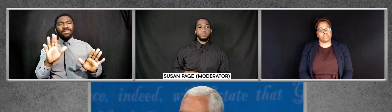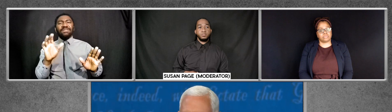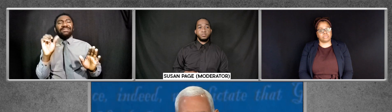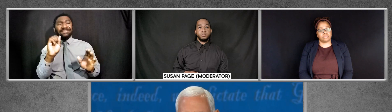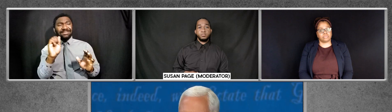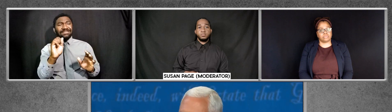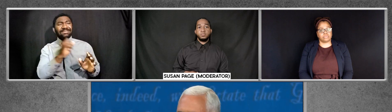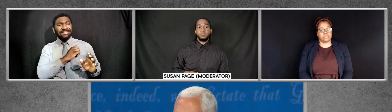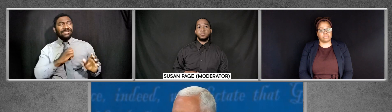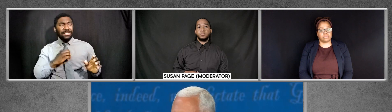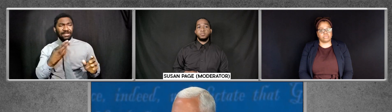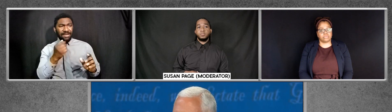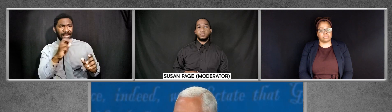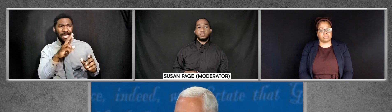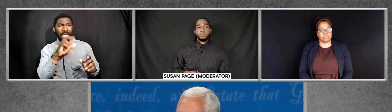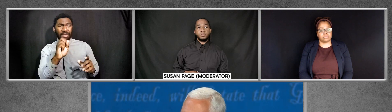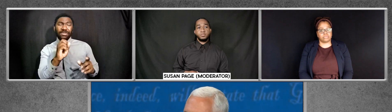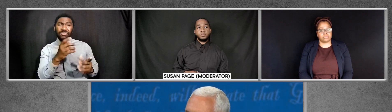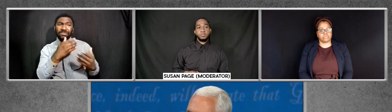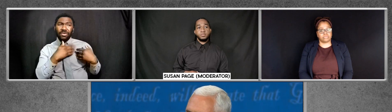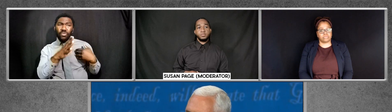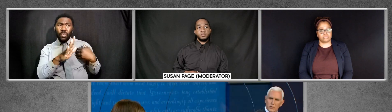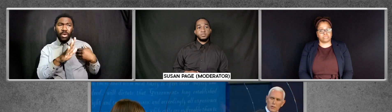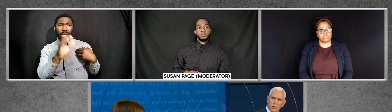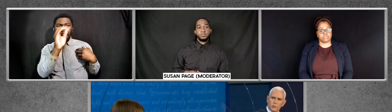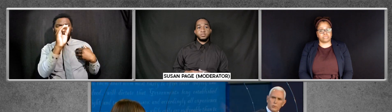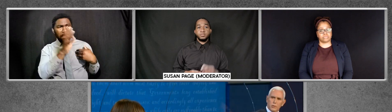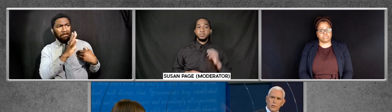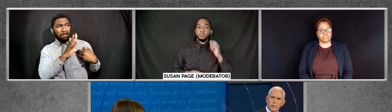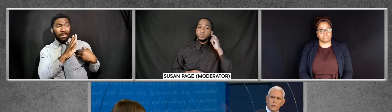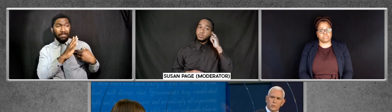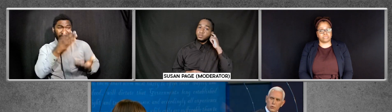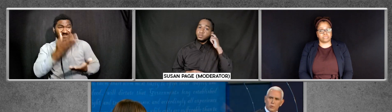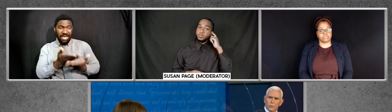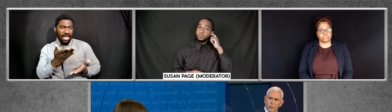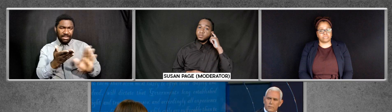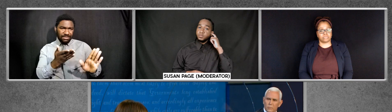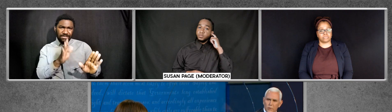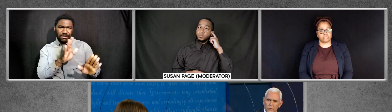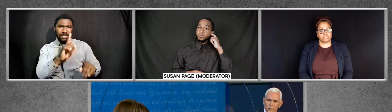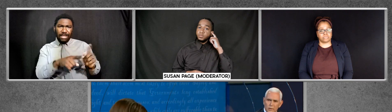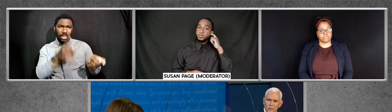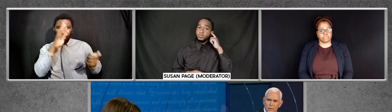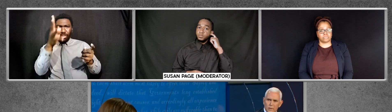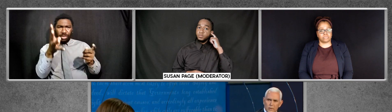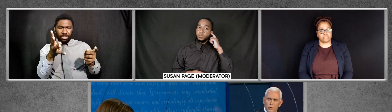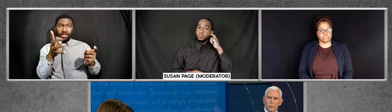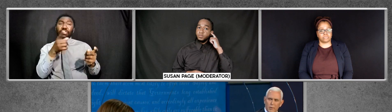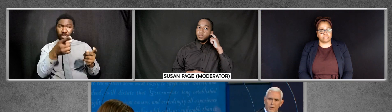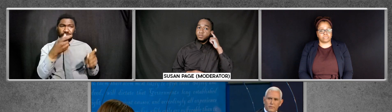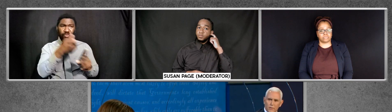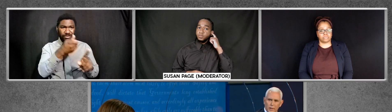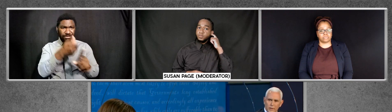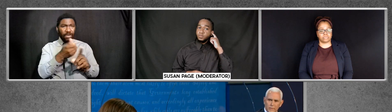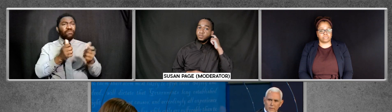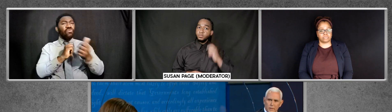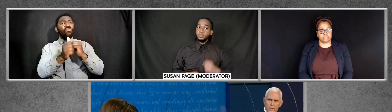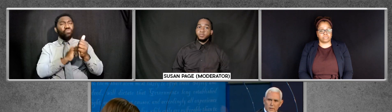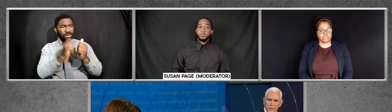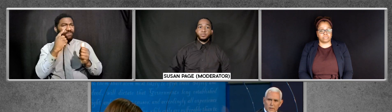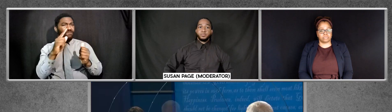opinion, but you're not entitled to your own facts. You yourself said on multiple occasions when you were running for president that you would ban